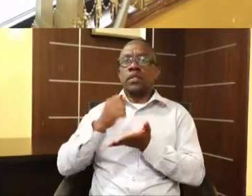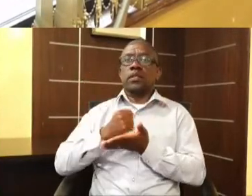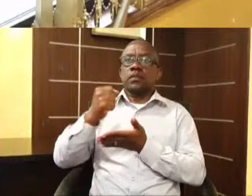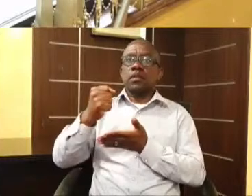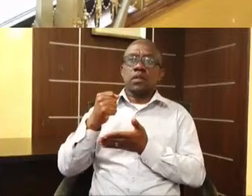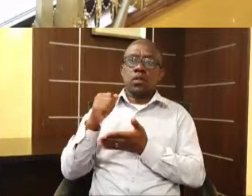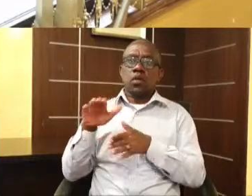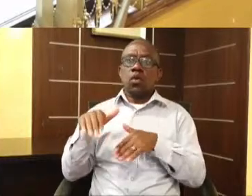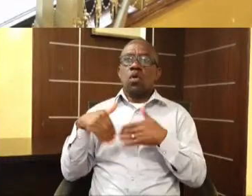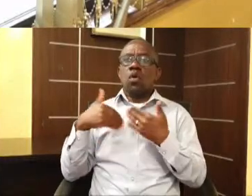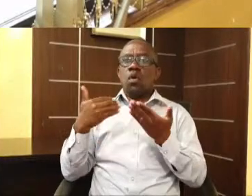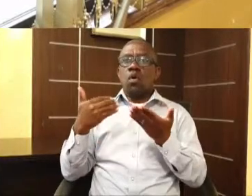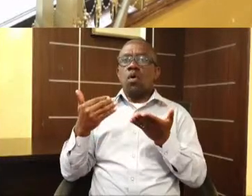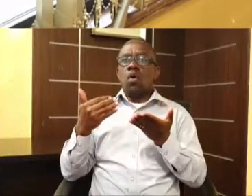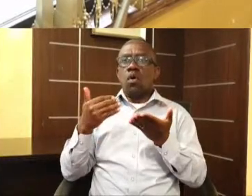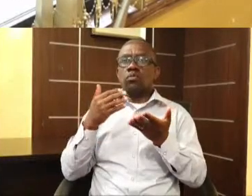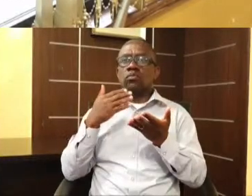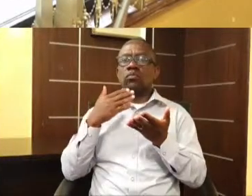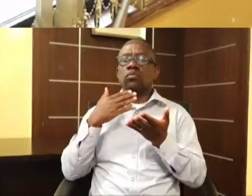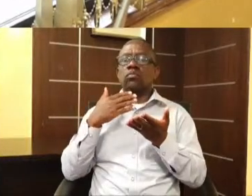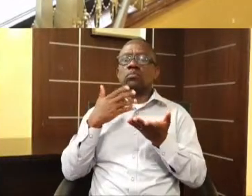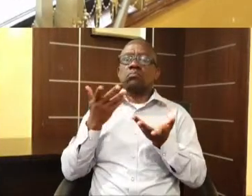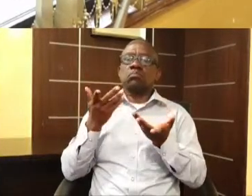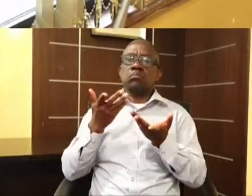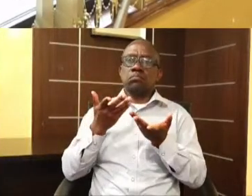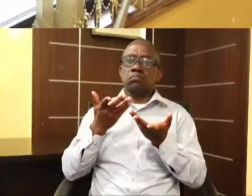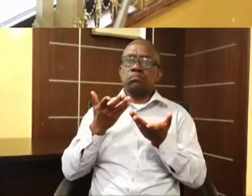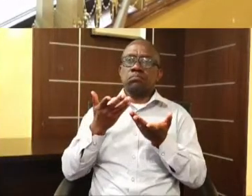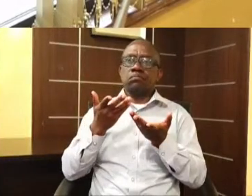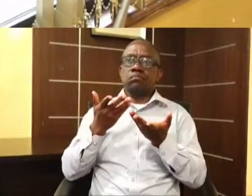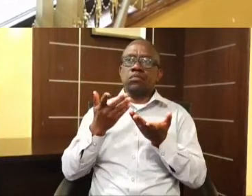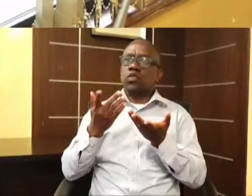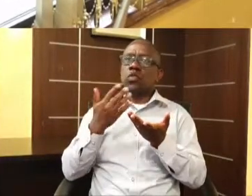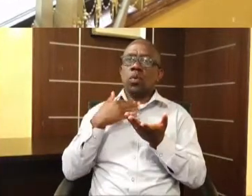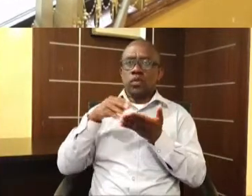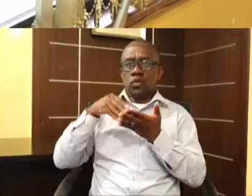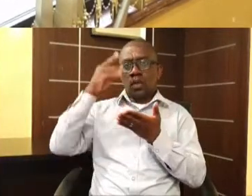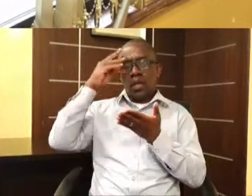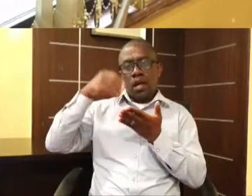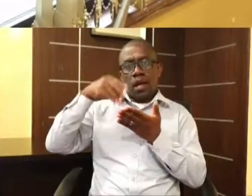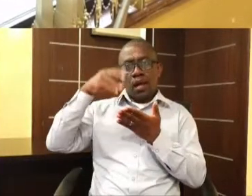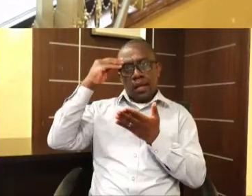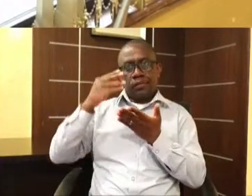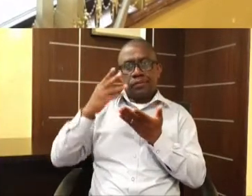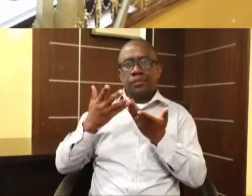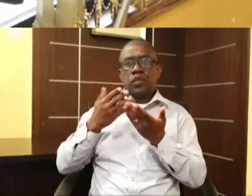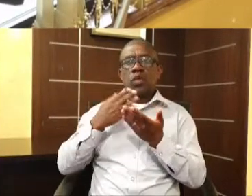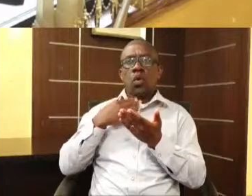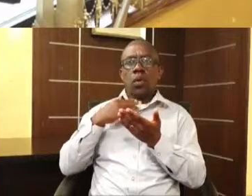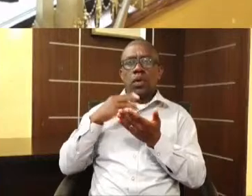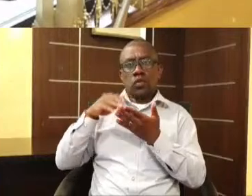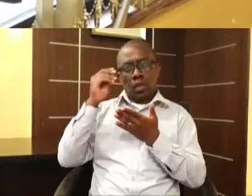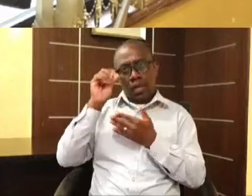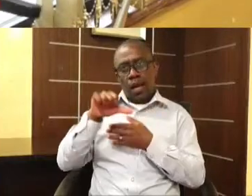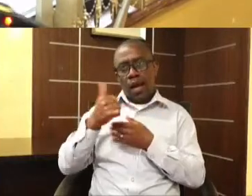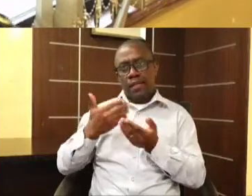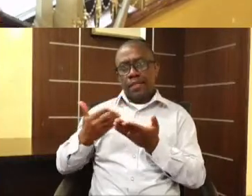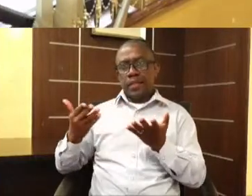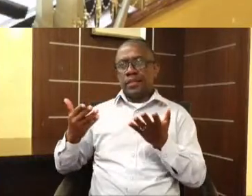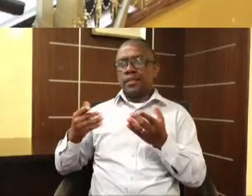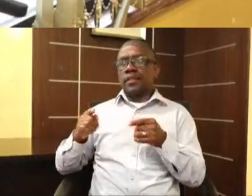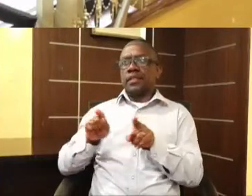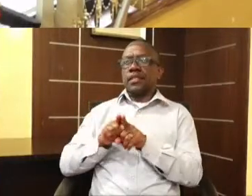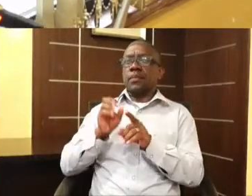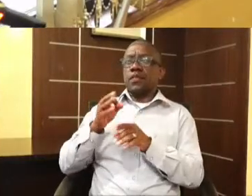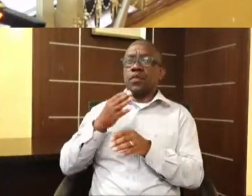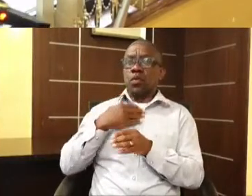or you're just, you know, like you want to learn other things. So let's say you want to learn